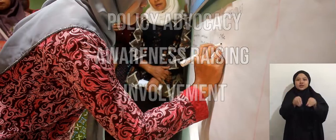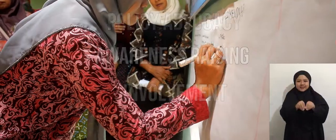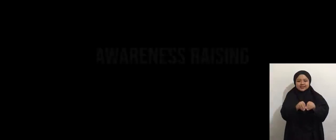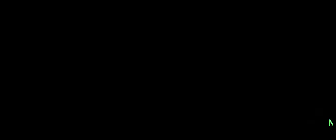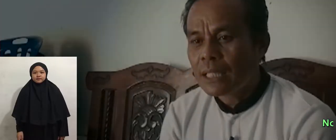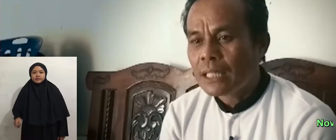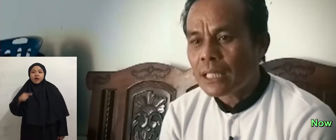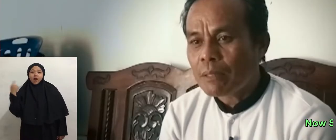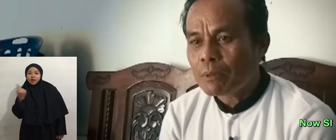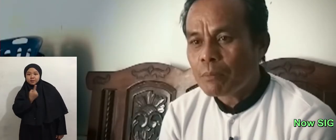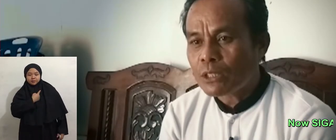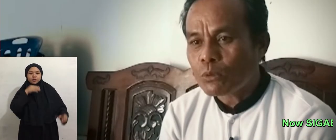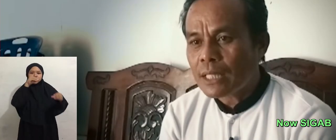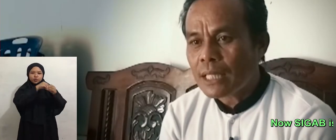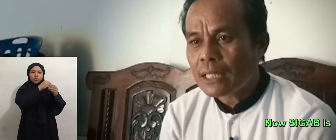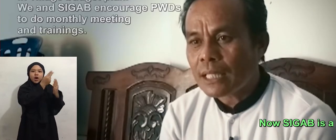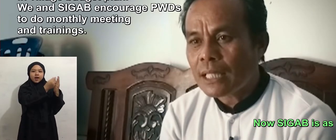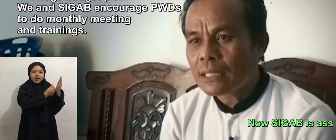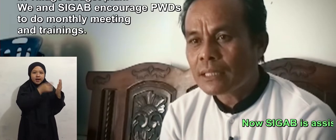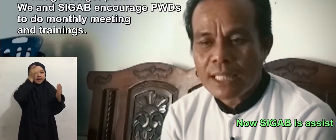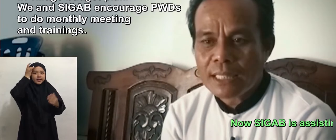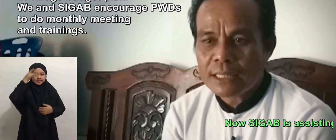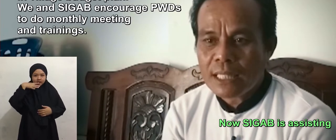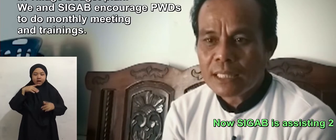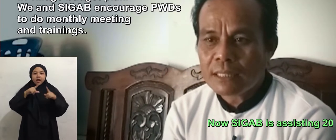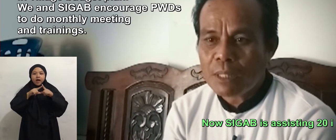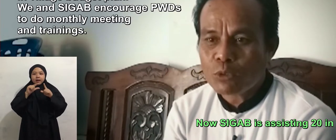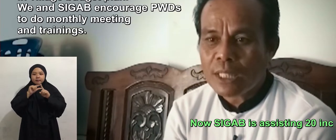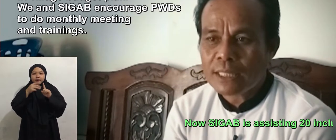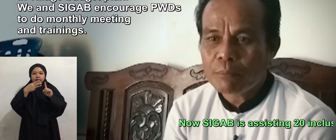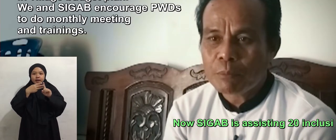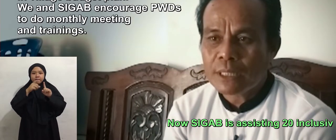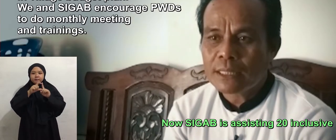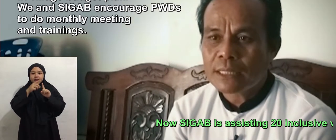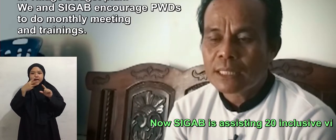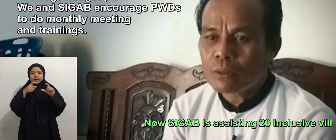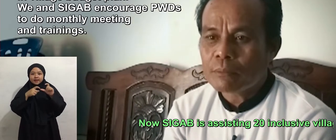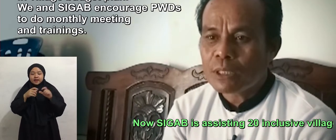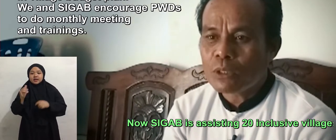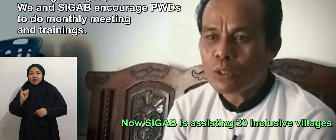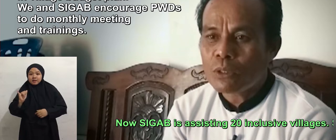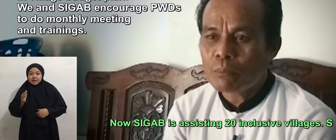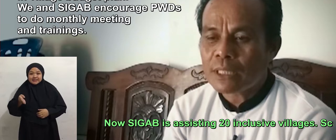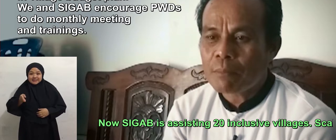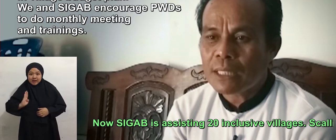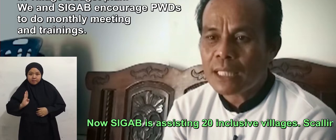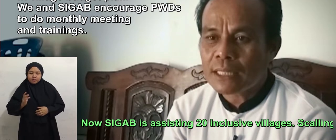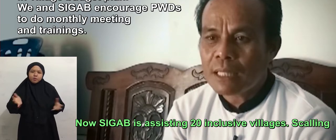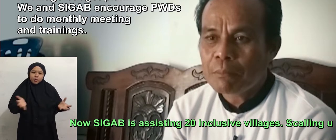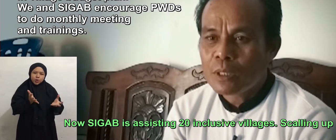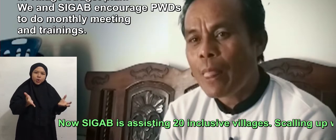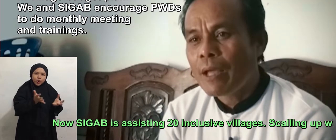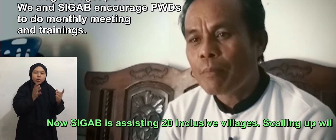inclusion. Kami memasukkan anggaran ke desa, masuknya Diffabilities, mendorong bersama dengan